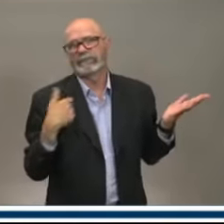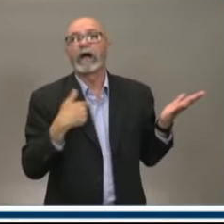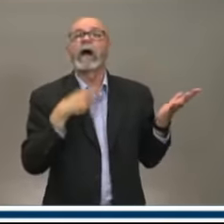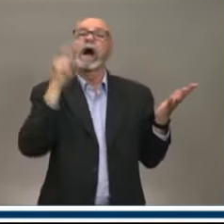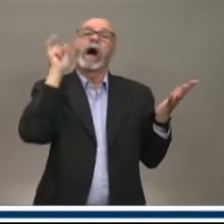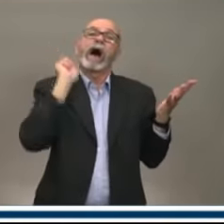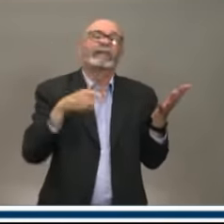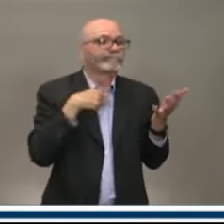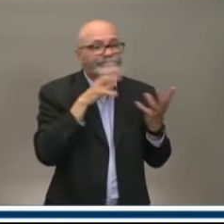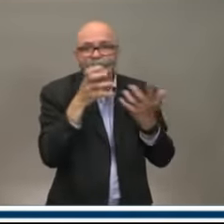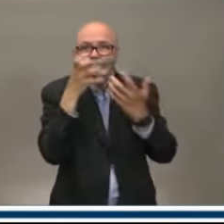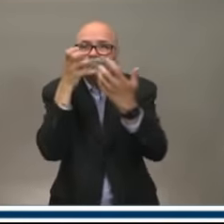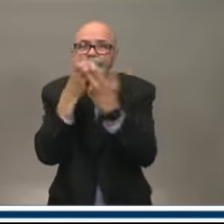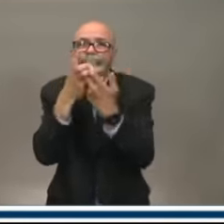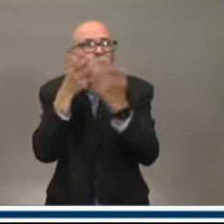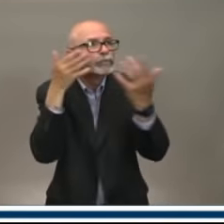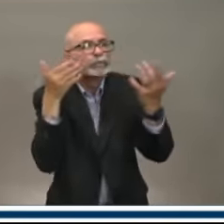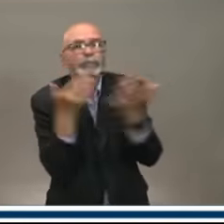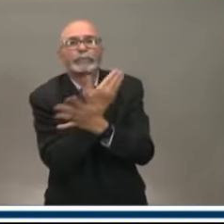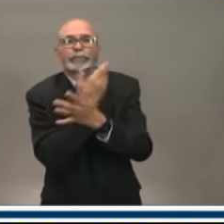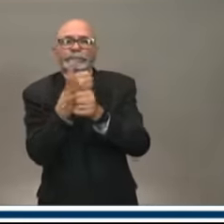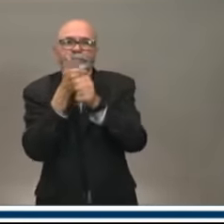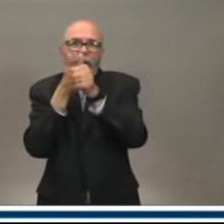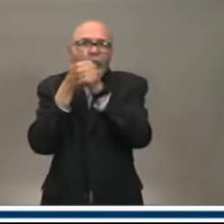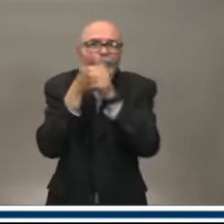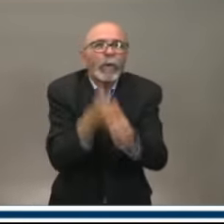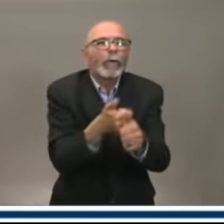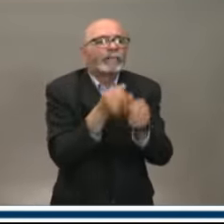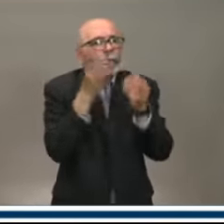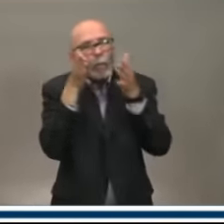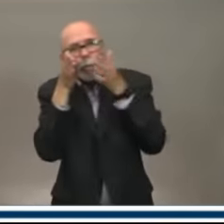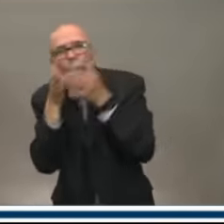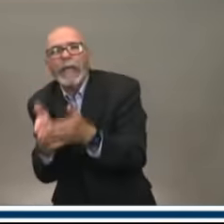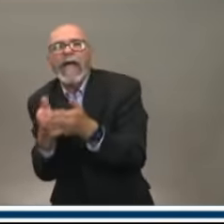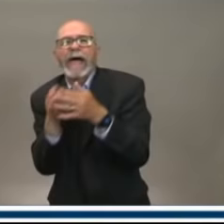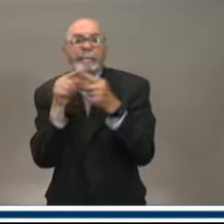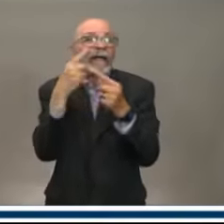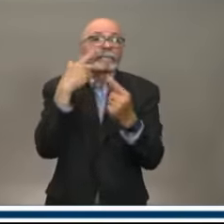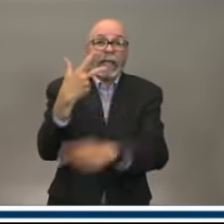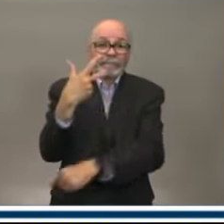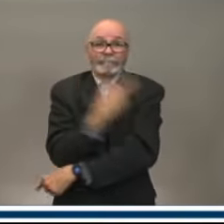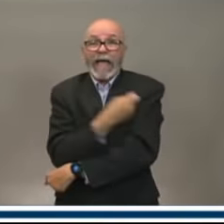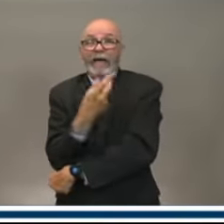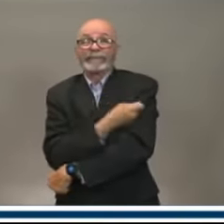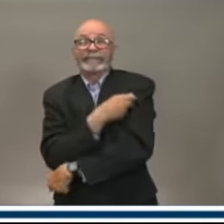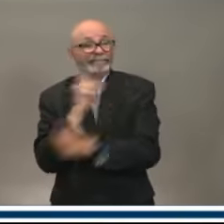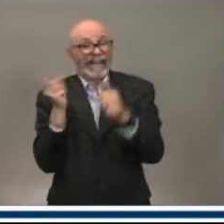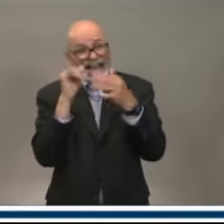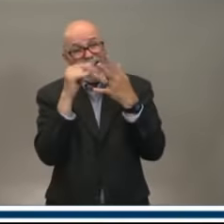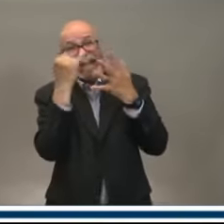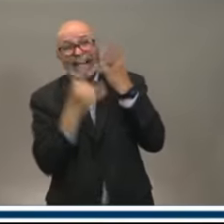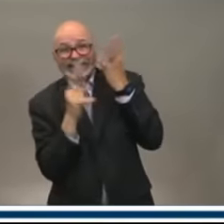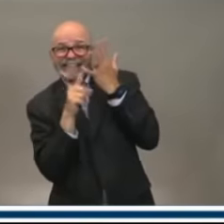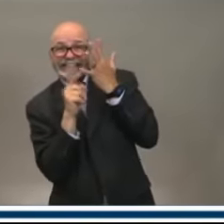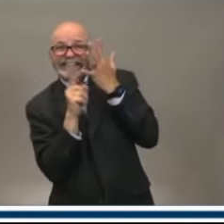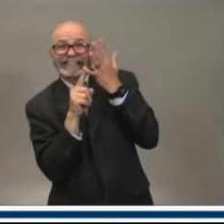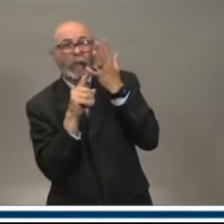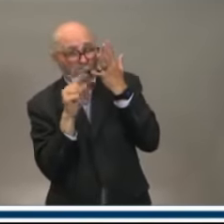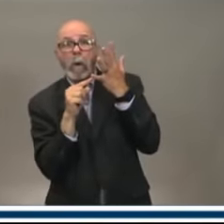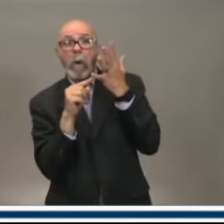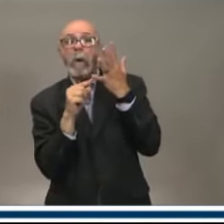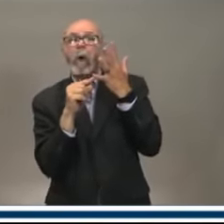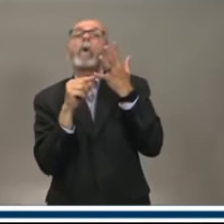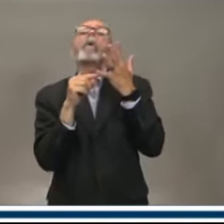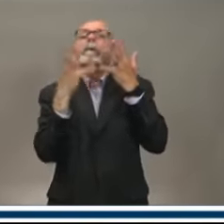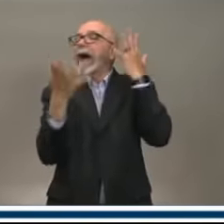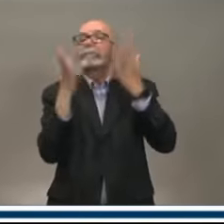look at the vaccine at that time, which is step 5, you will start to see some of that change. As will so when we understand